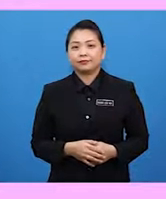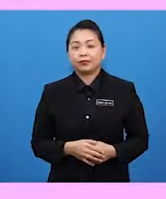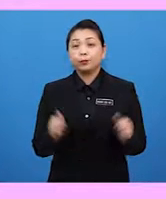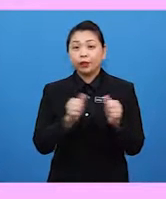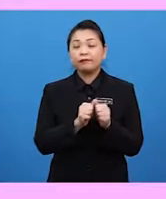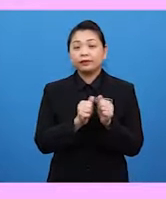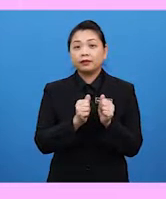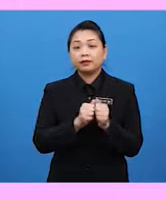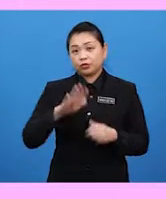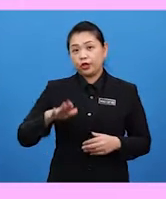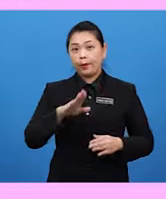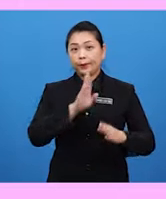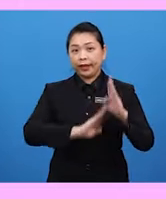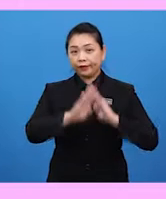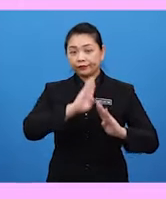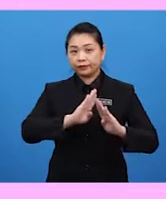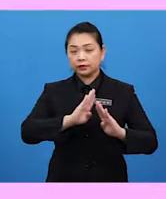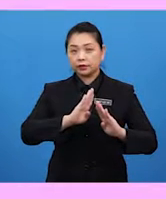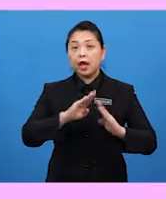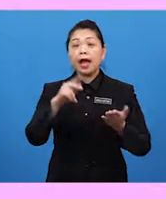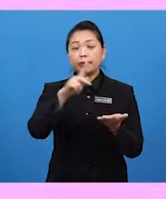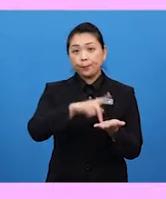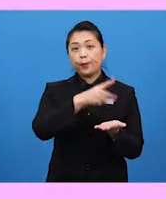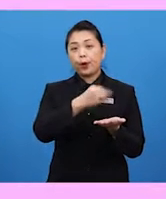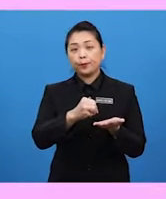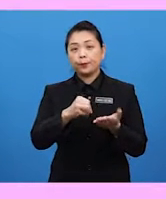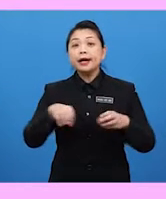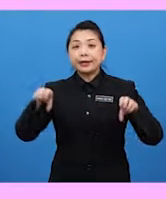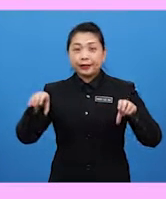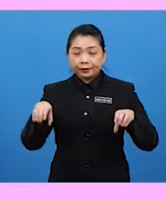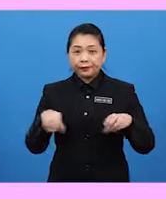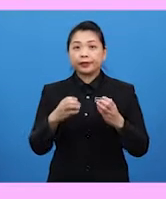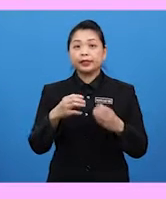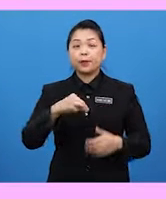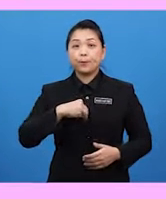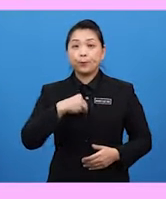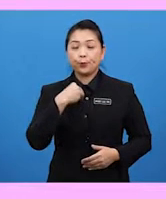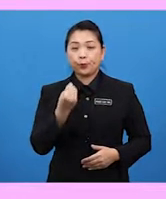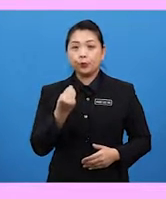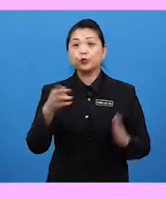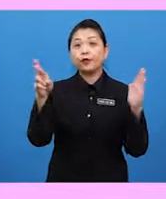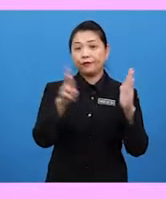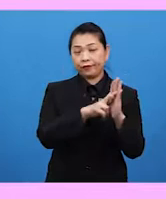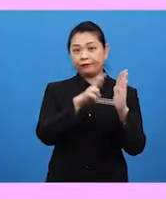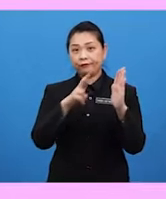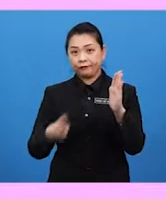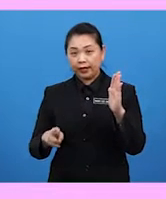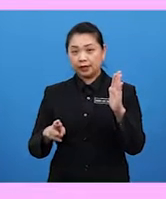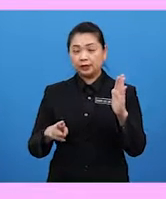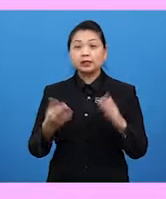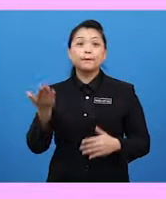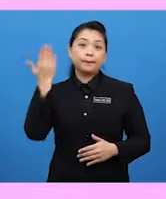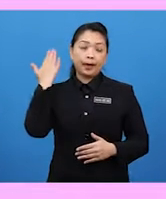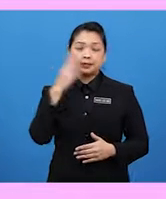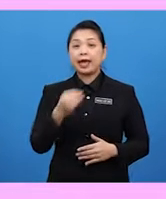behavior. The poem creates a reflective mood as the persona compares the child's past and